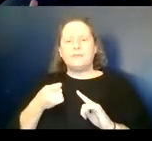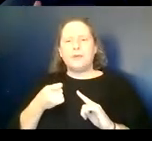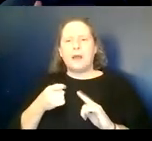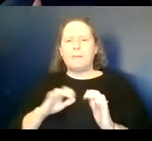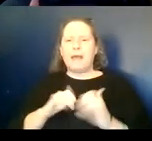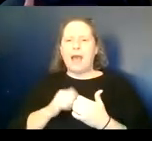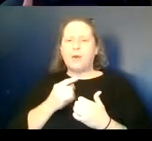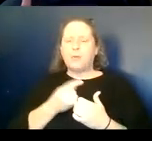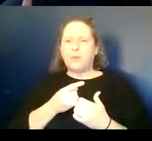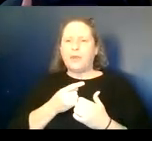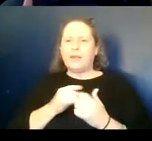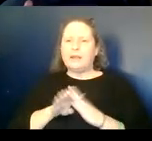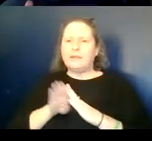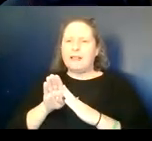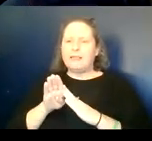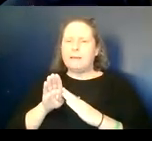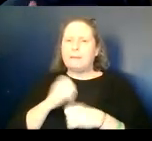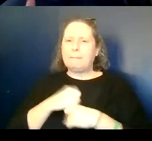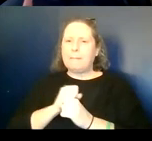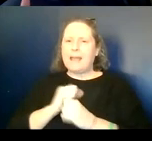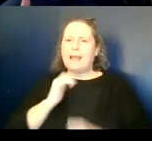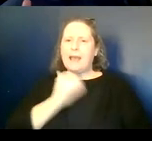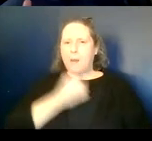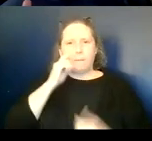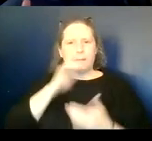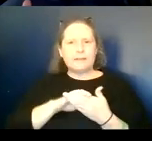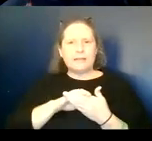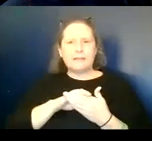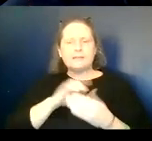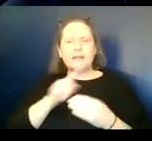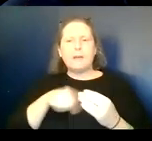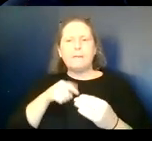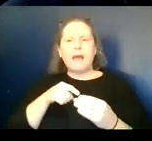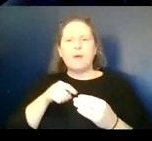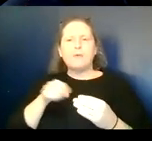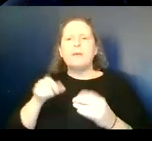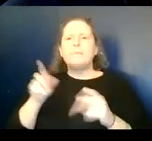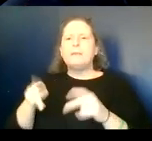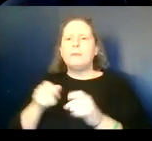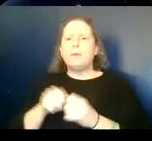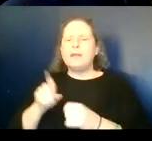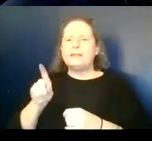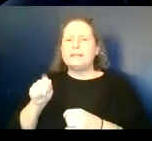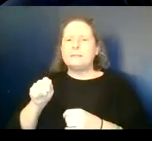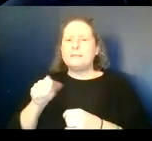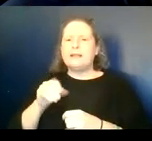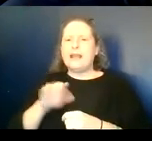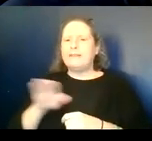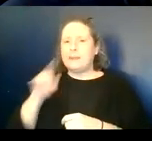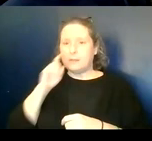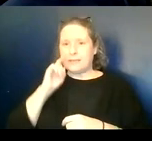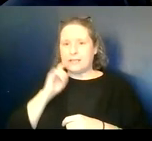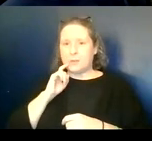form our beliefs about people with disabilities and sexuality from childhood, or